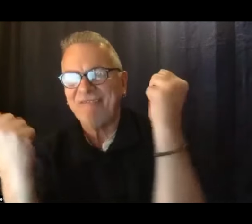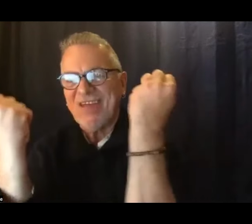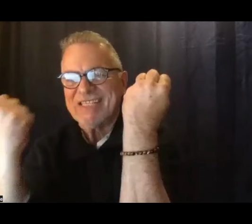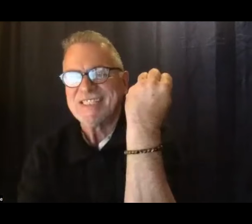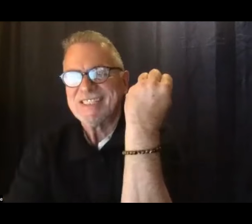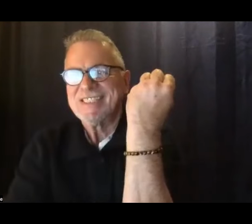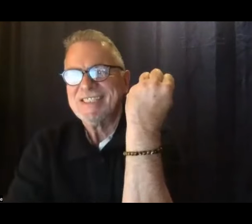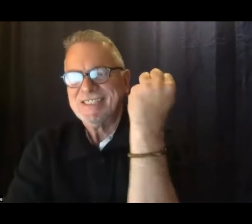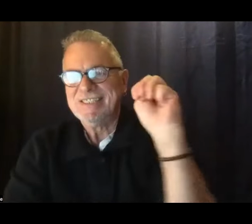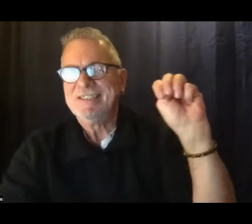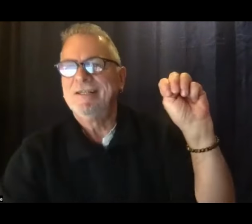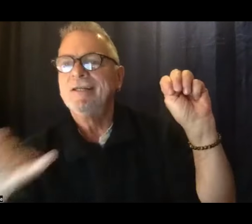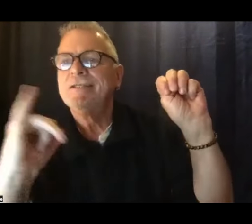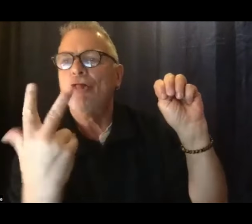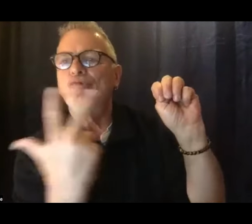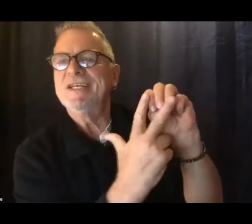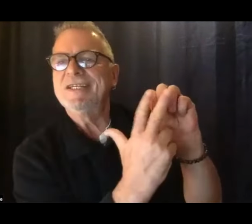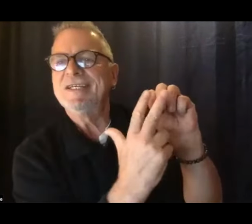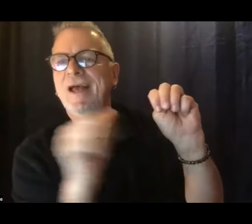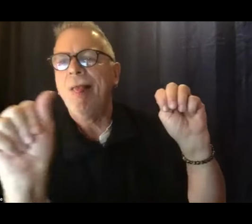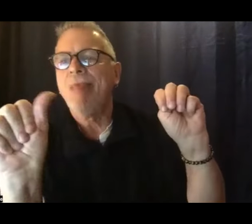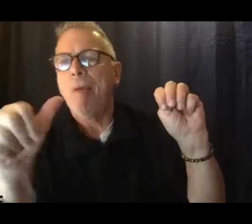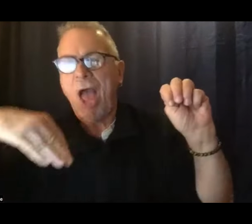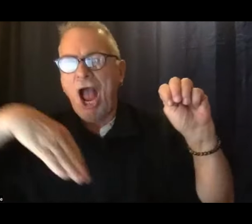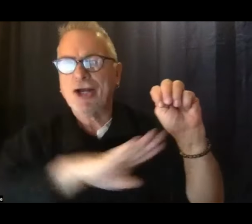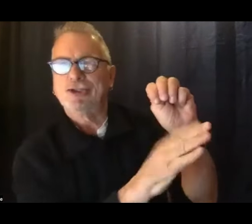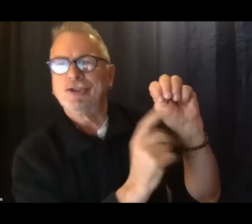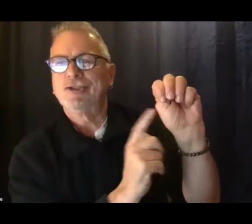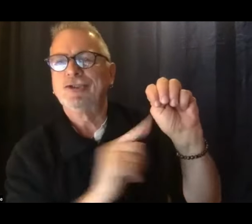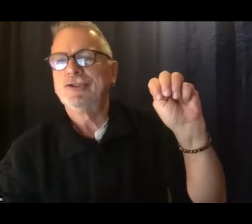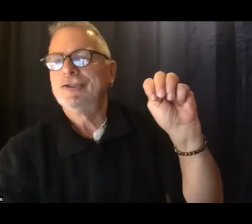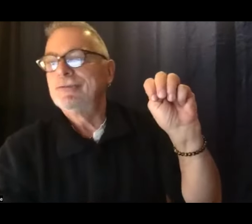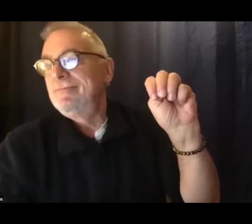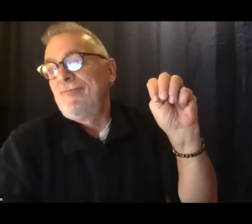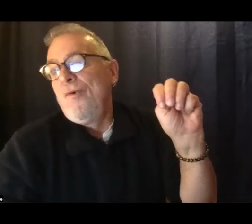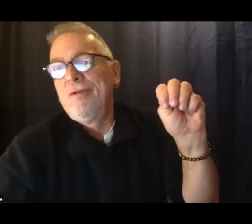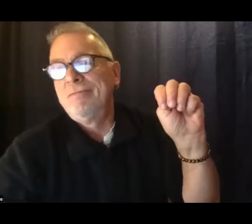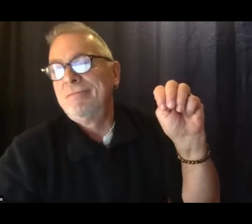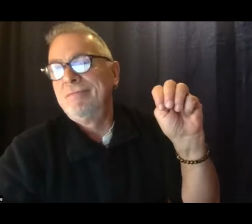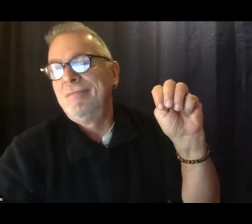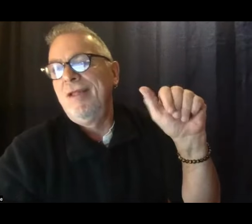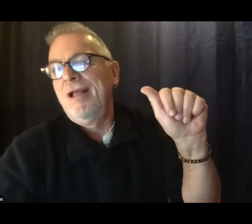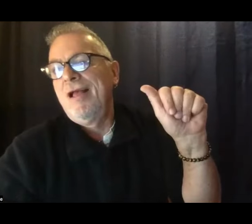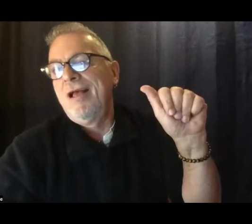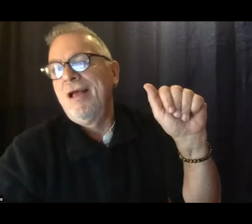M. Still a fist. The hand is still closed. And then it's the 3